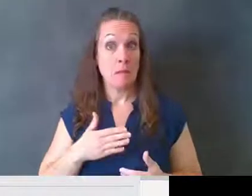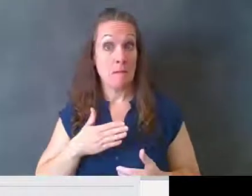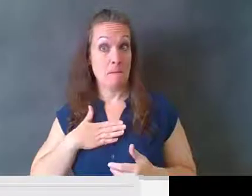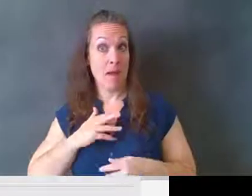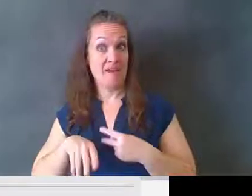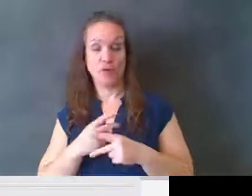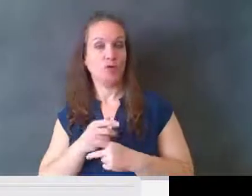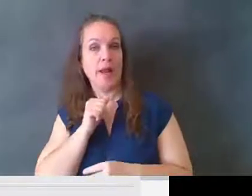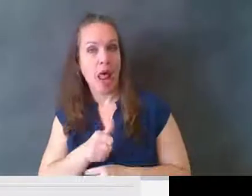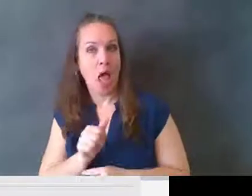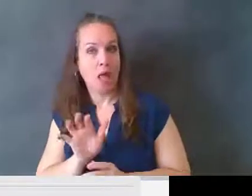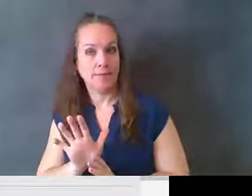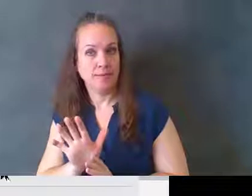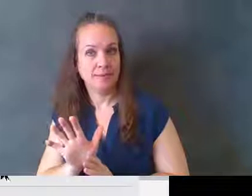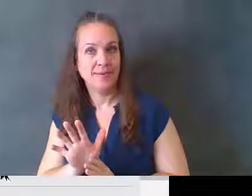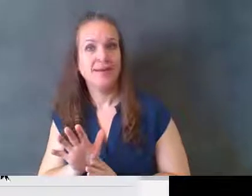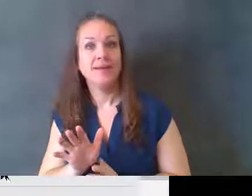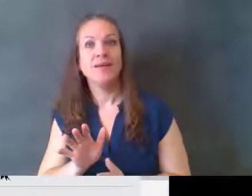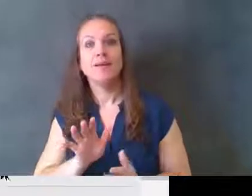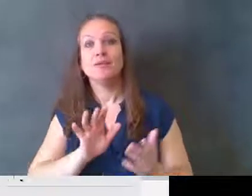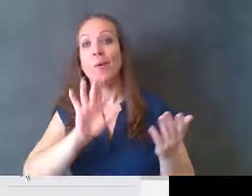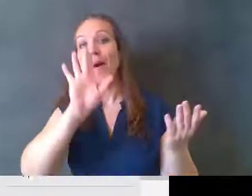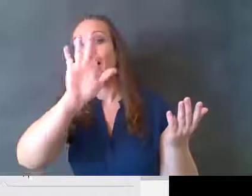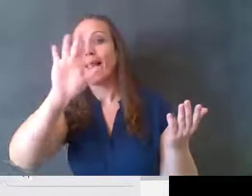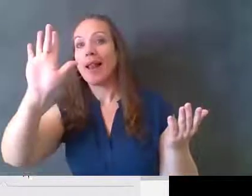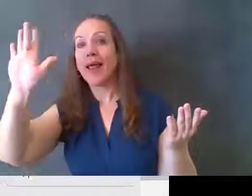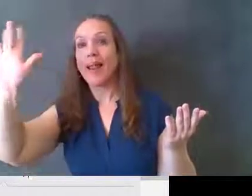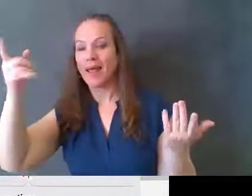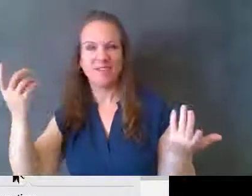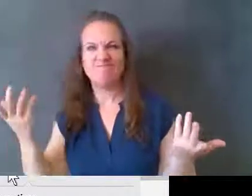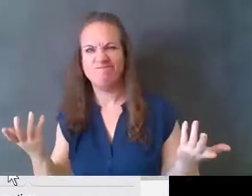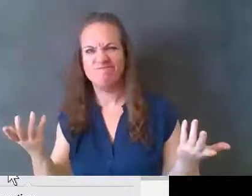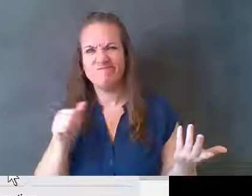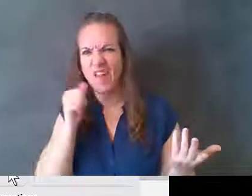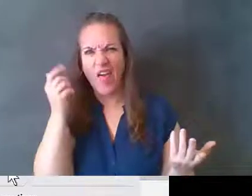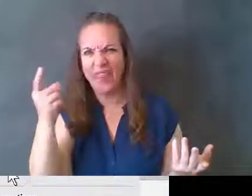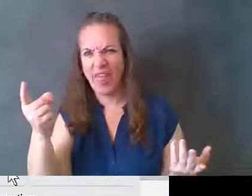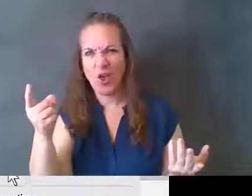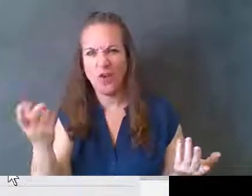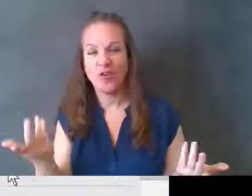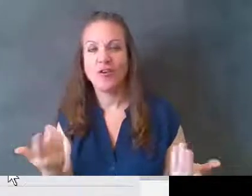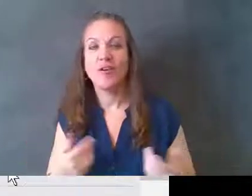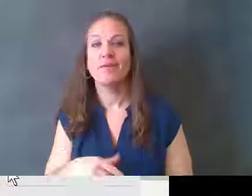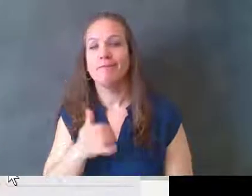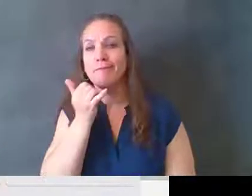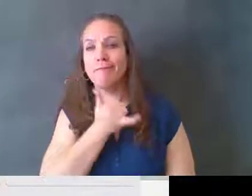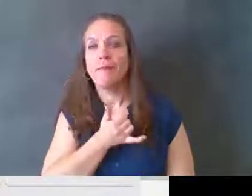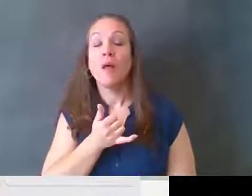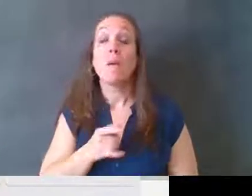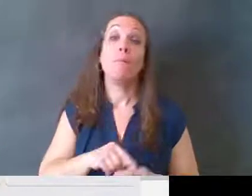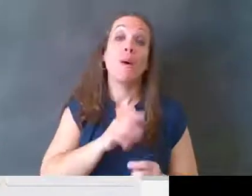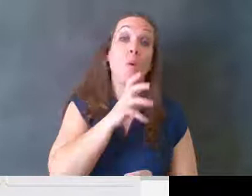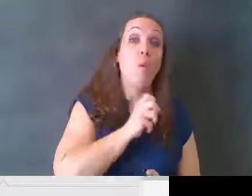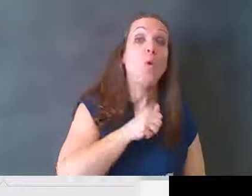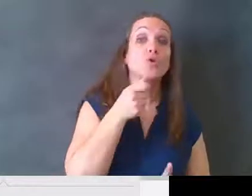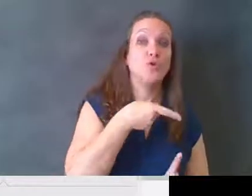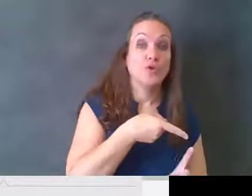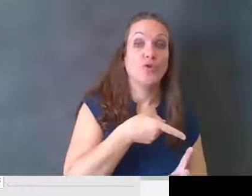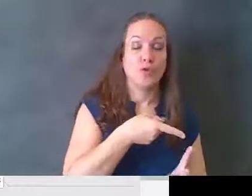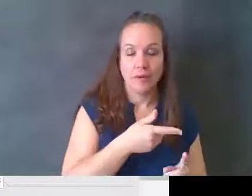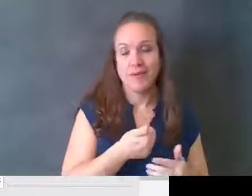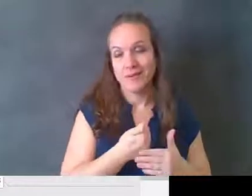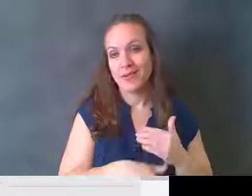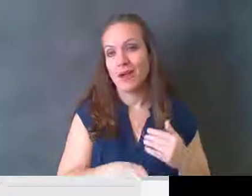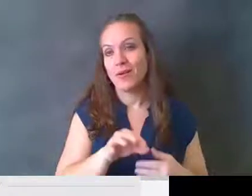text, so I can click through these tabs under Format Picture, but alt text isn't here. But in older versions of Word, it is under